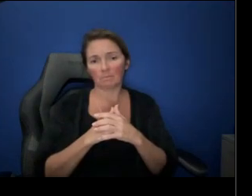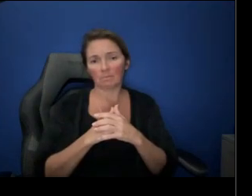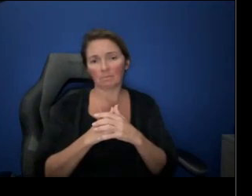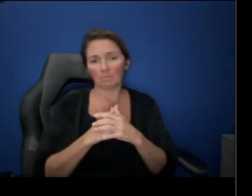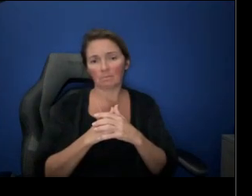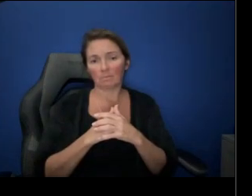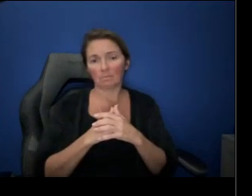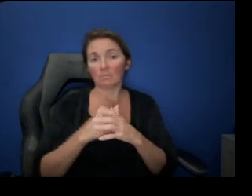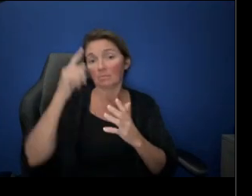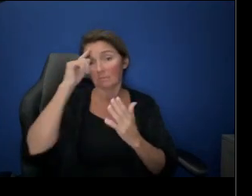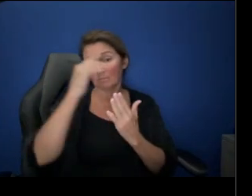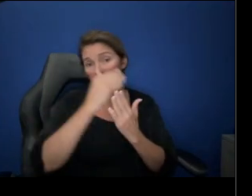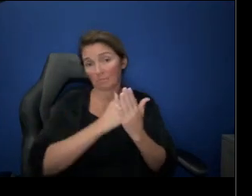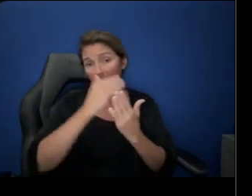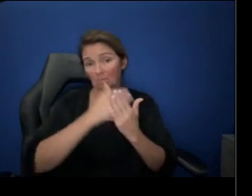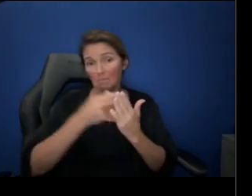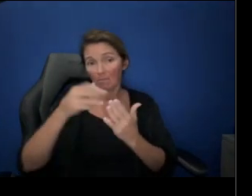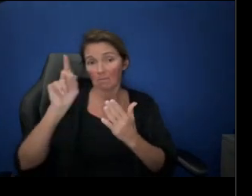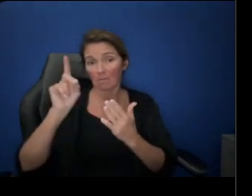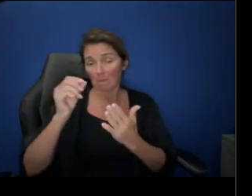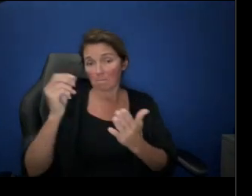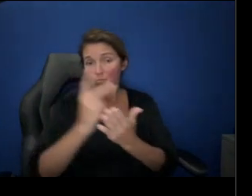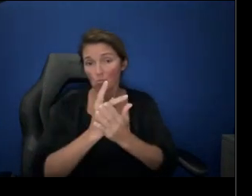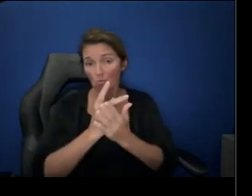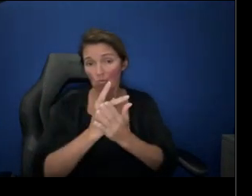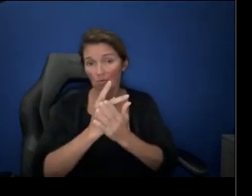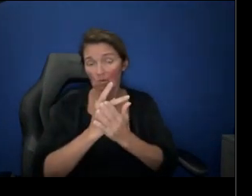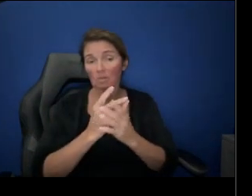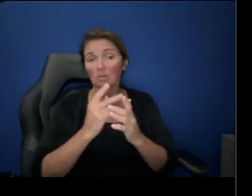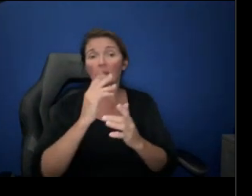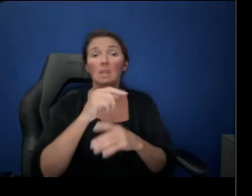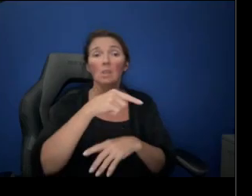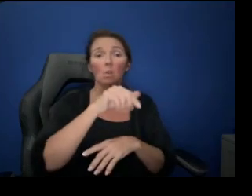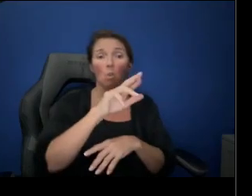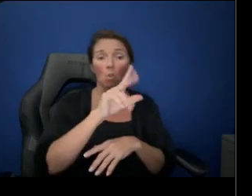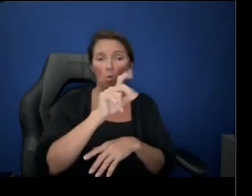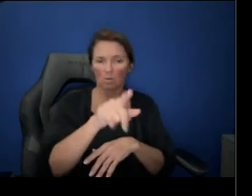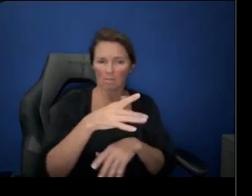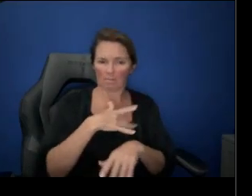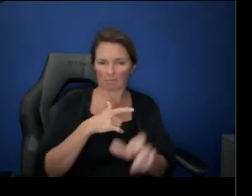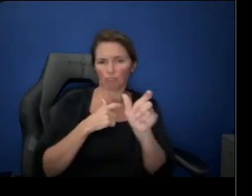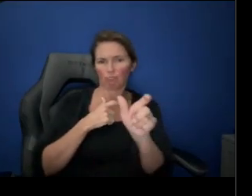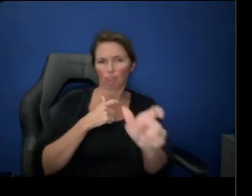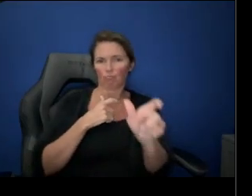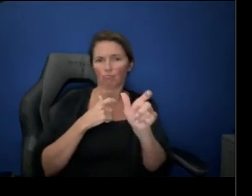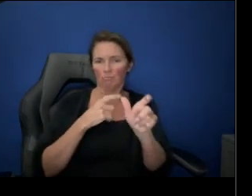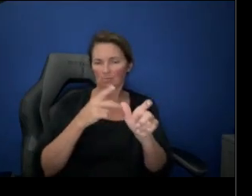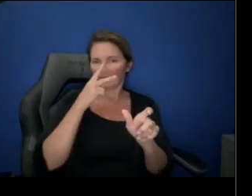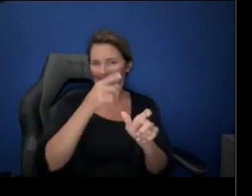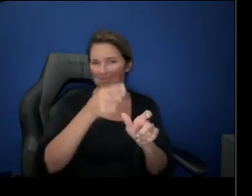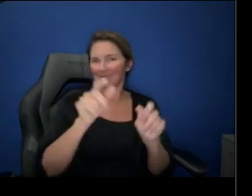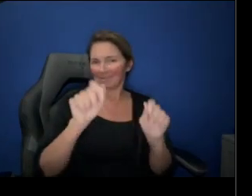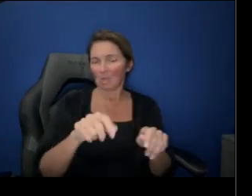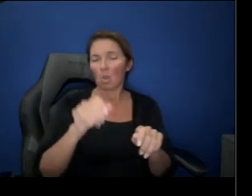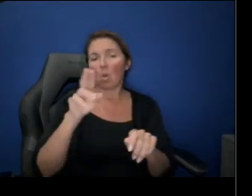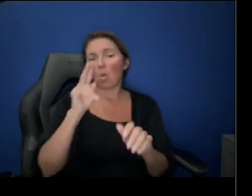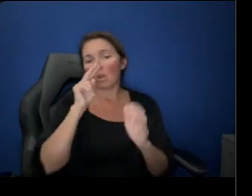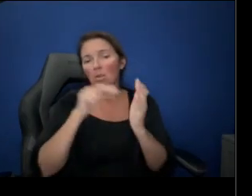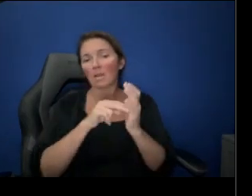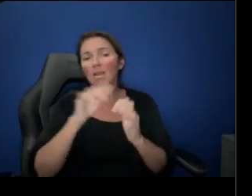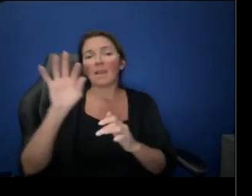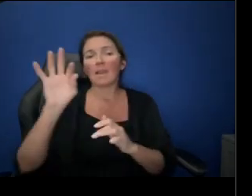For a list of HUD-approved safe harbors, scan the QR code on the screen or visit the Frequently